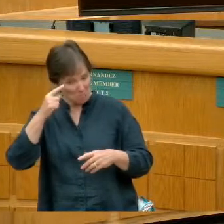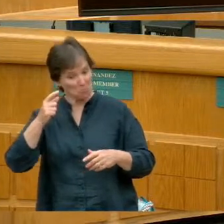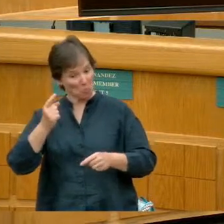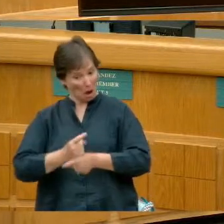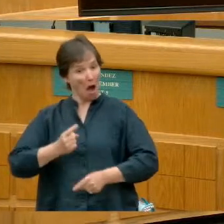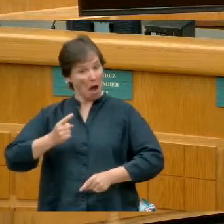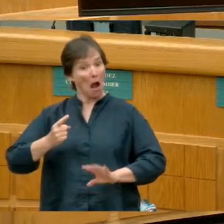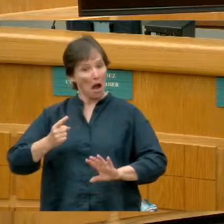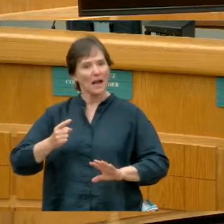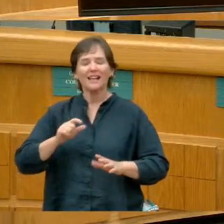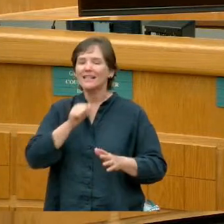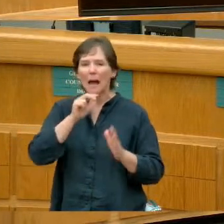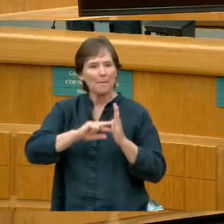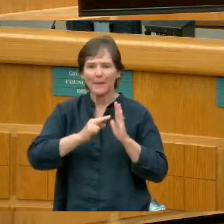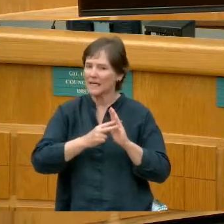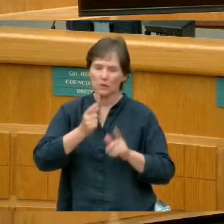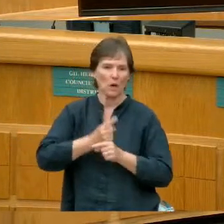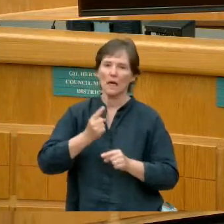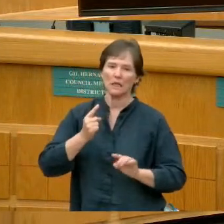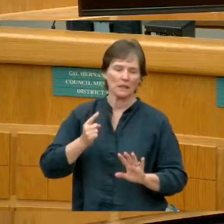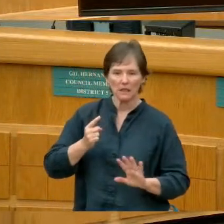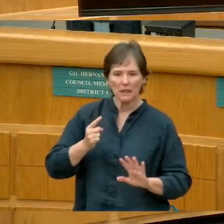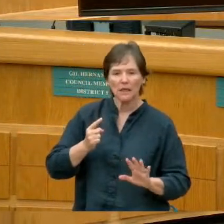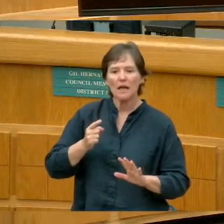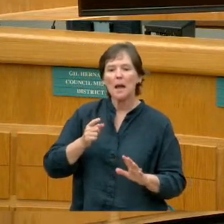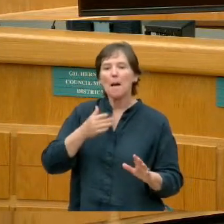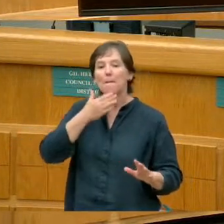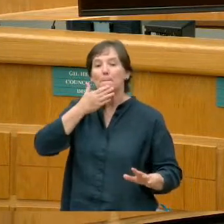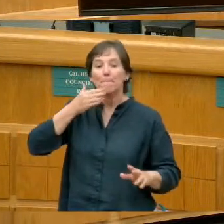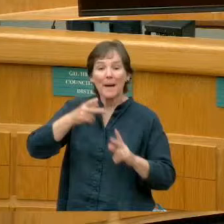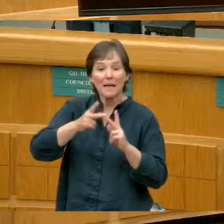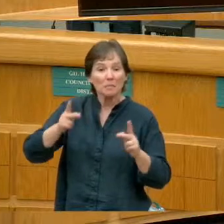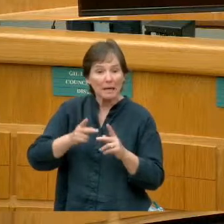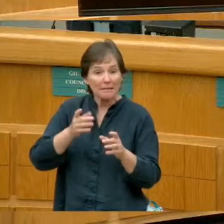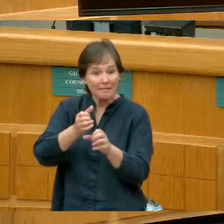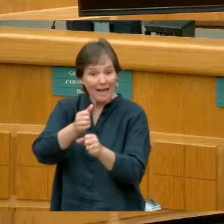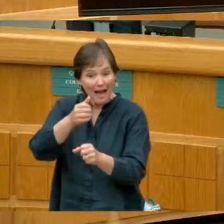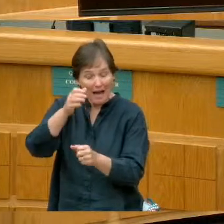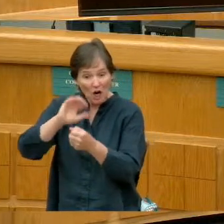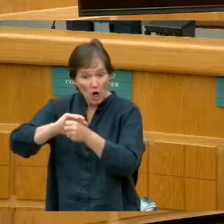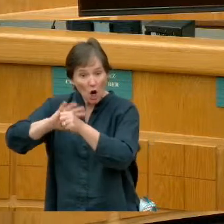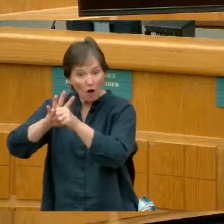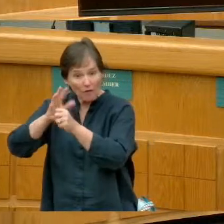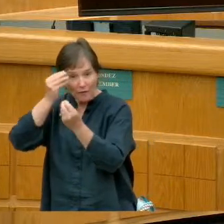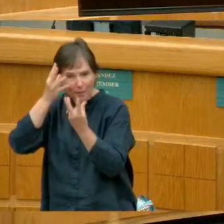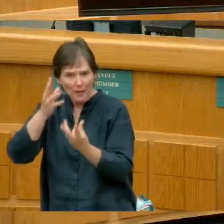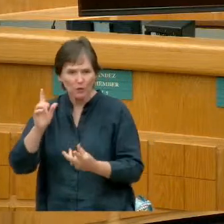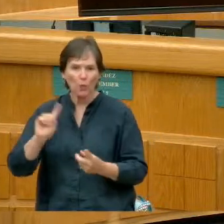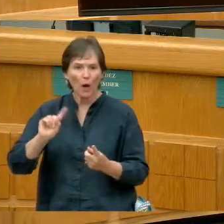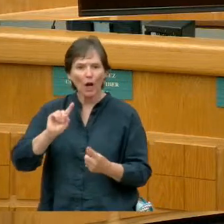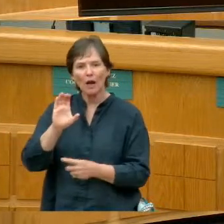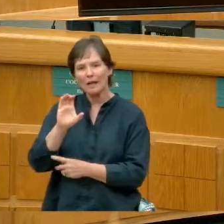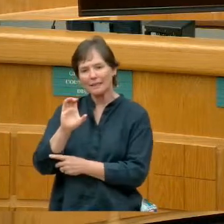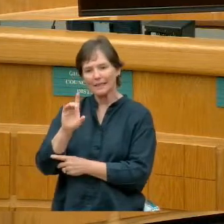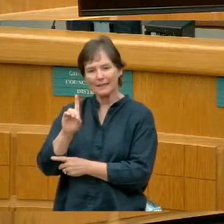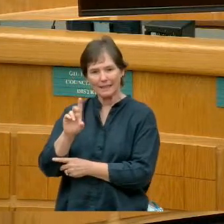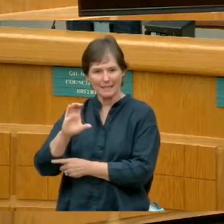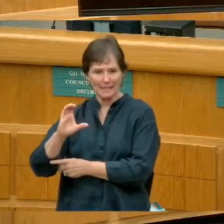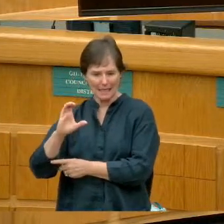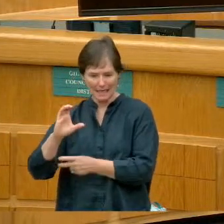place to get COVID-19 information is going to be the CDC website, the DSHS website, or